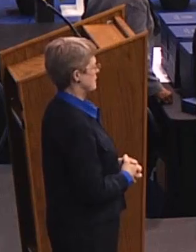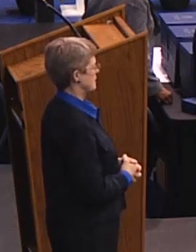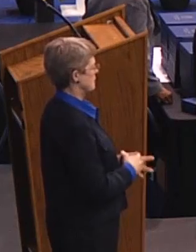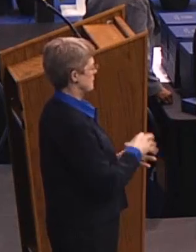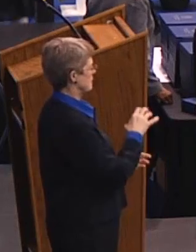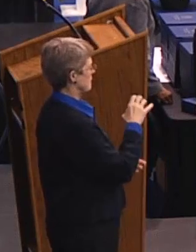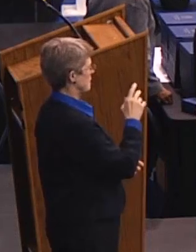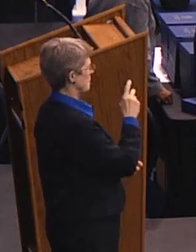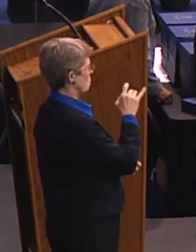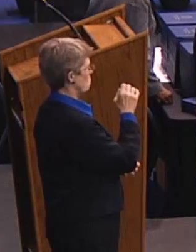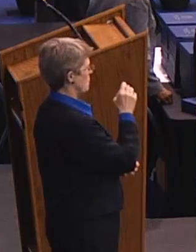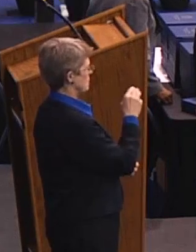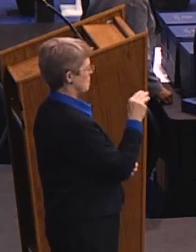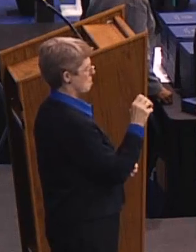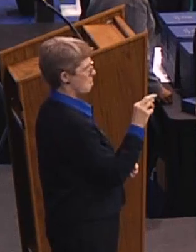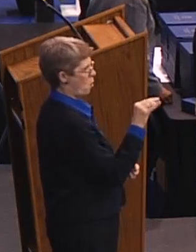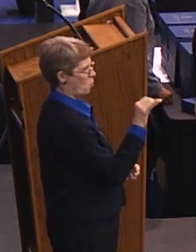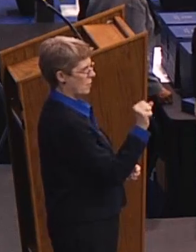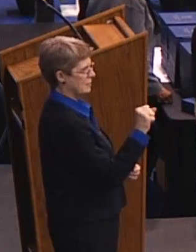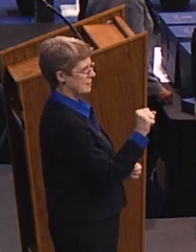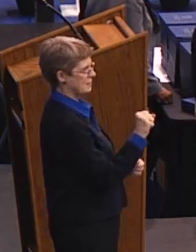Kristen R. Morris, nursing.